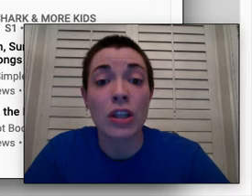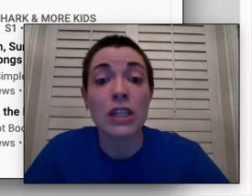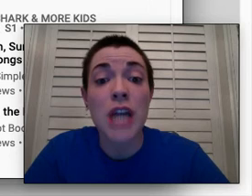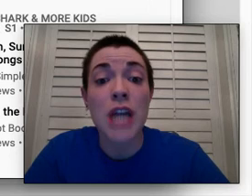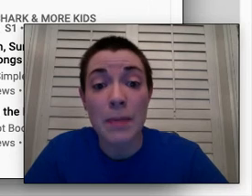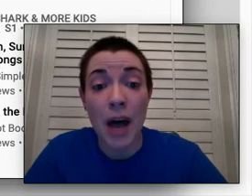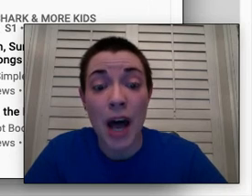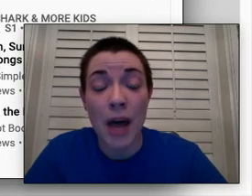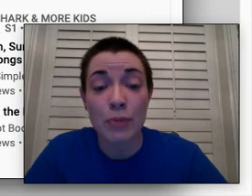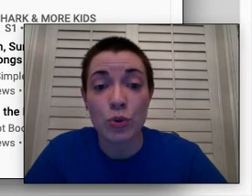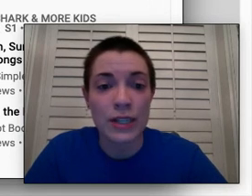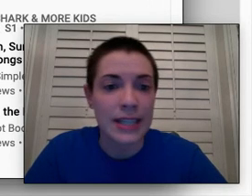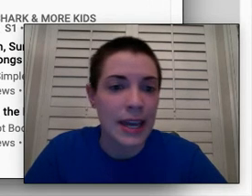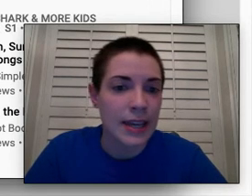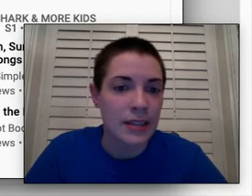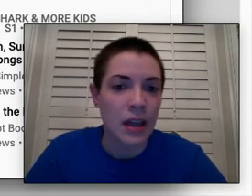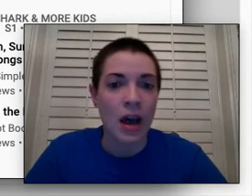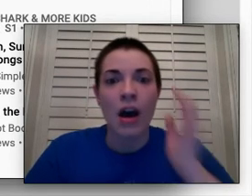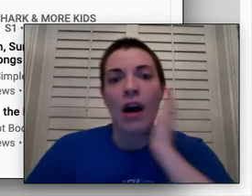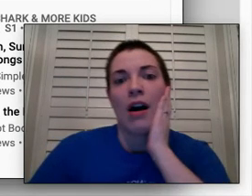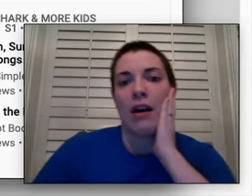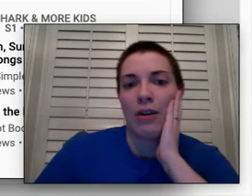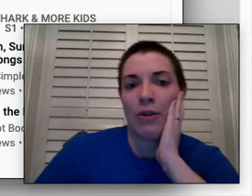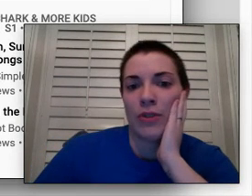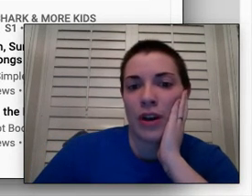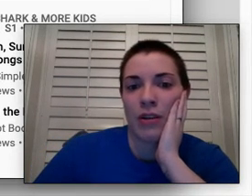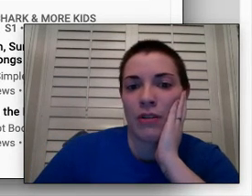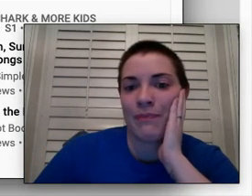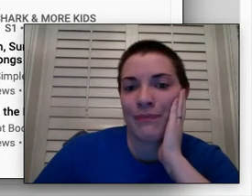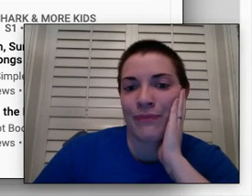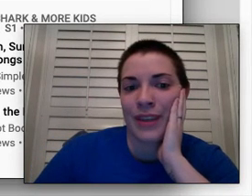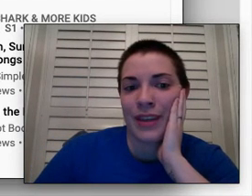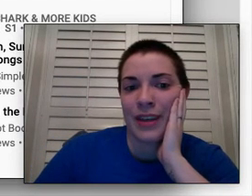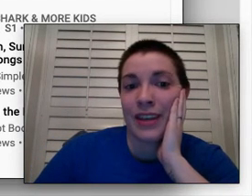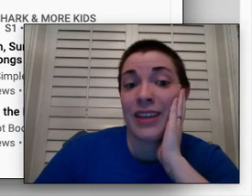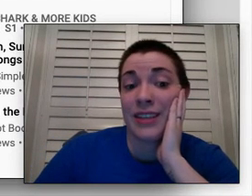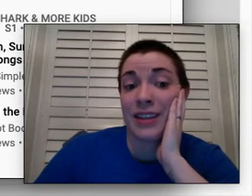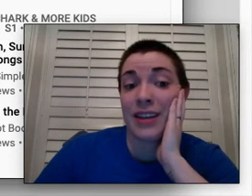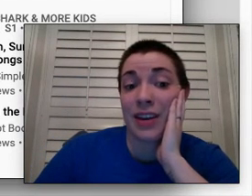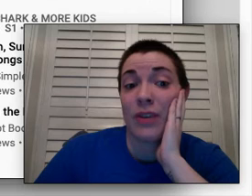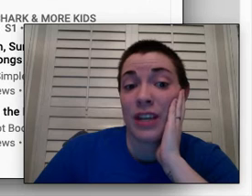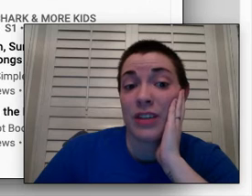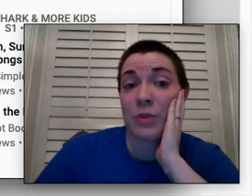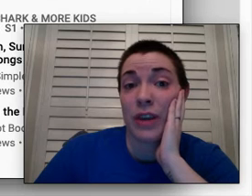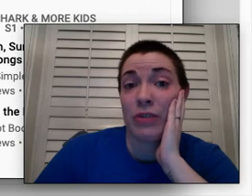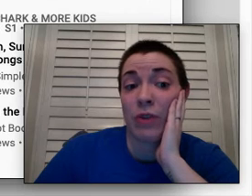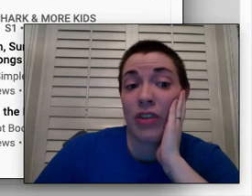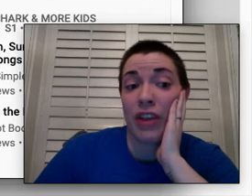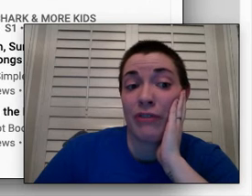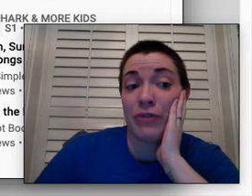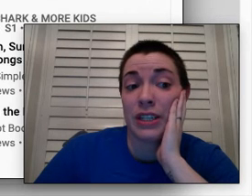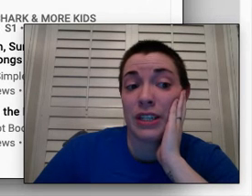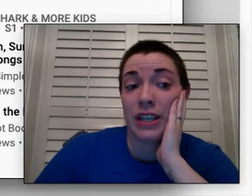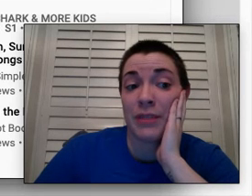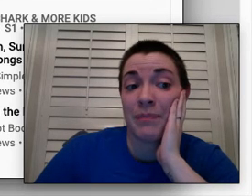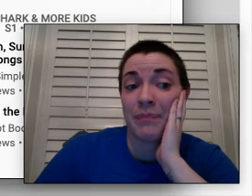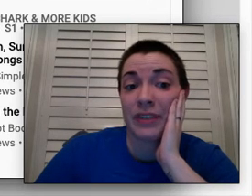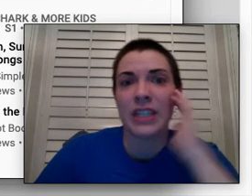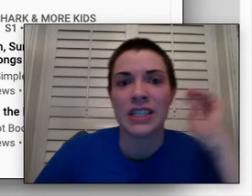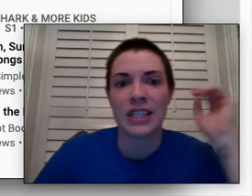pickle, lollipops, dulces. Oh no, he's gonna go eat his way through all that food, isn't